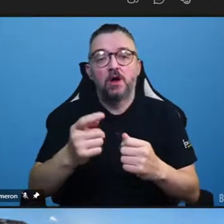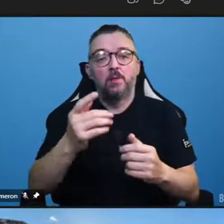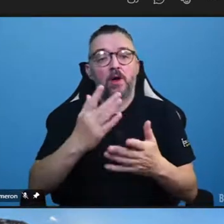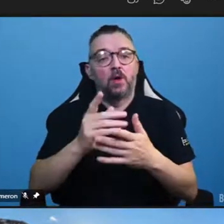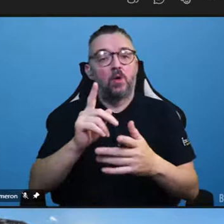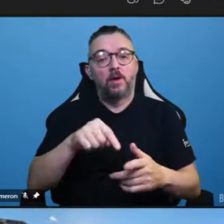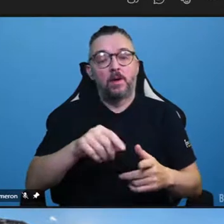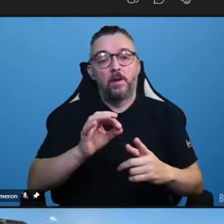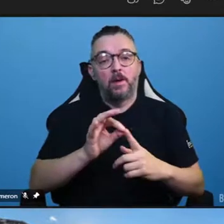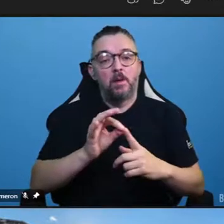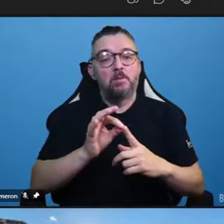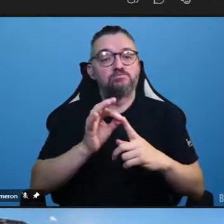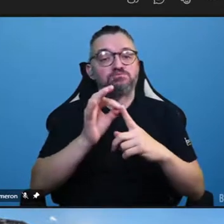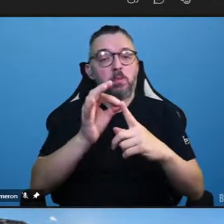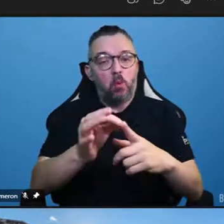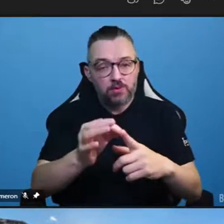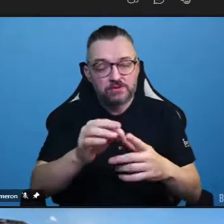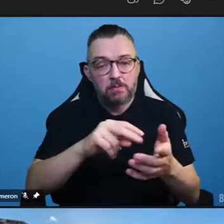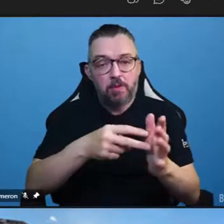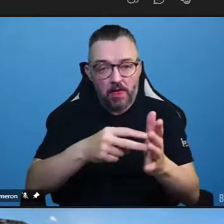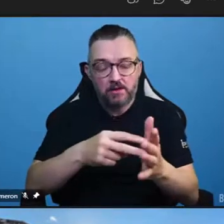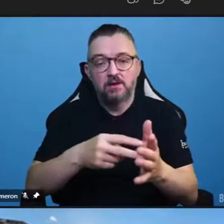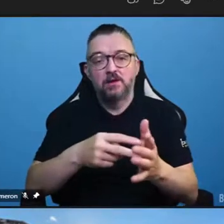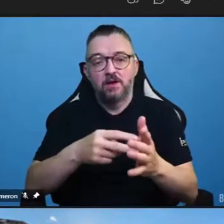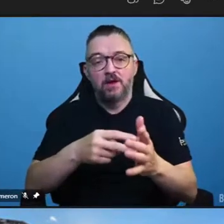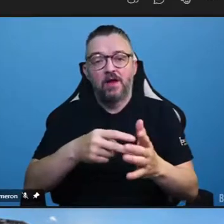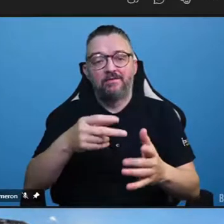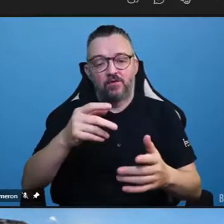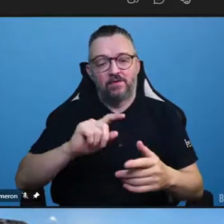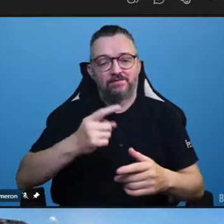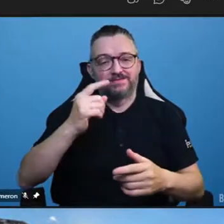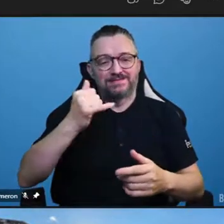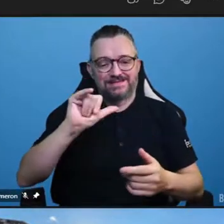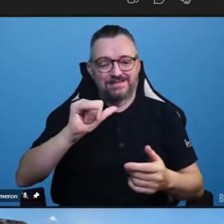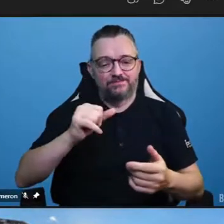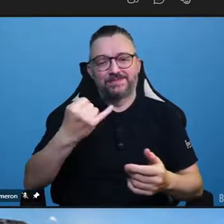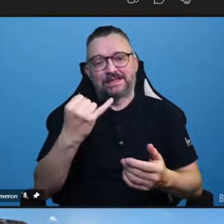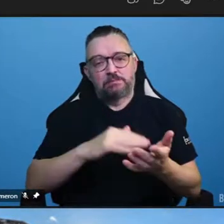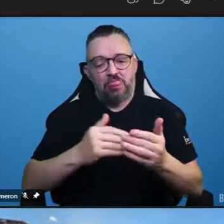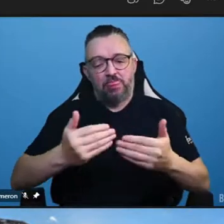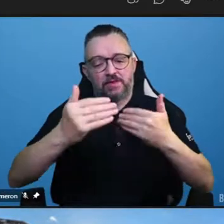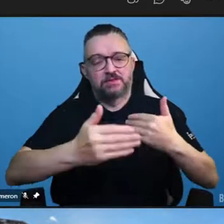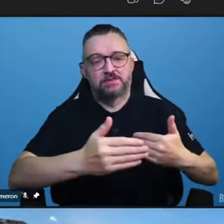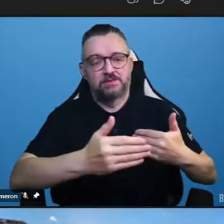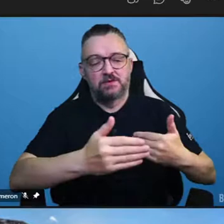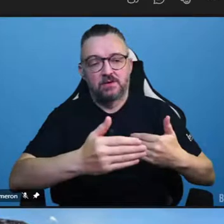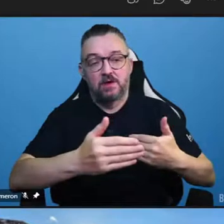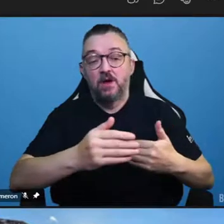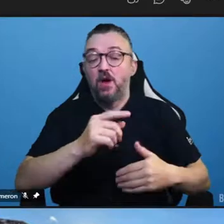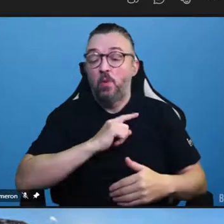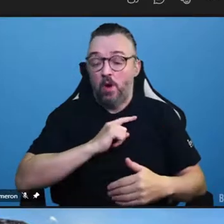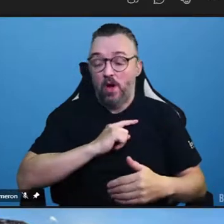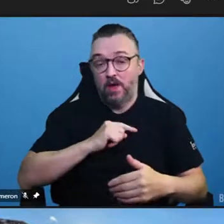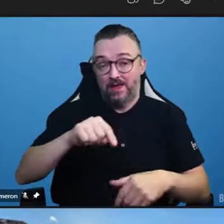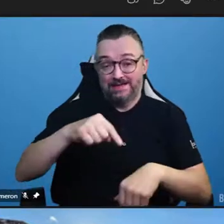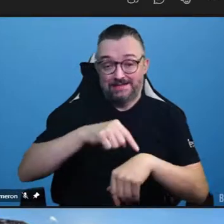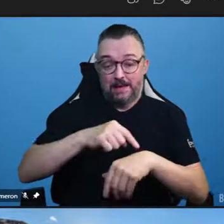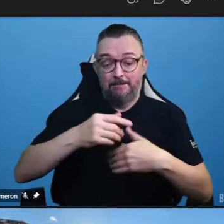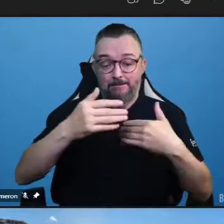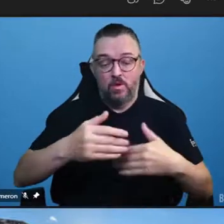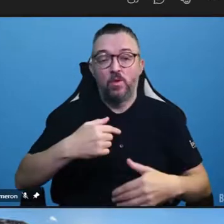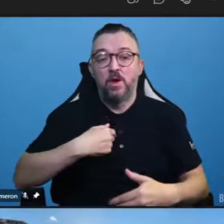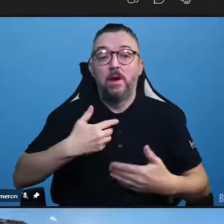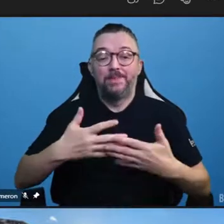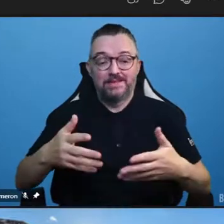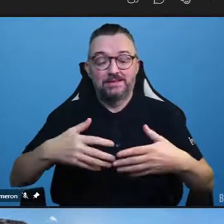plan or the plan of work that we're bringing to a conclusion for the first 6 month period. Because of the timing of this, we're actually